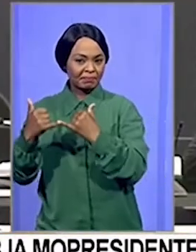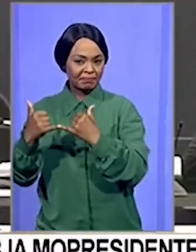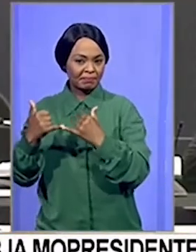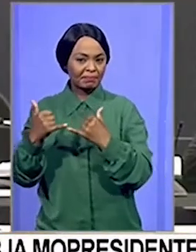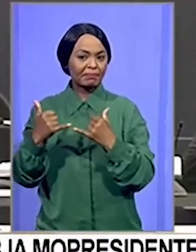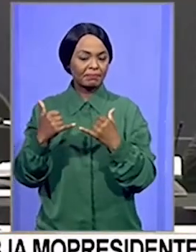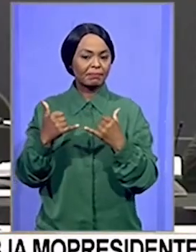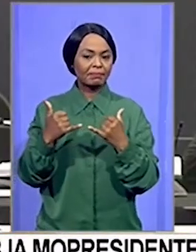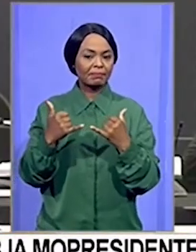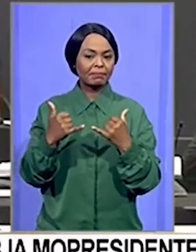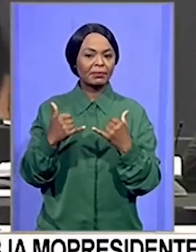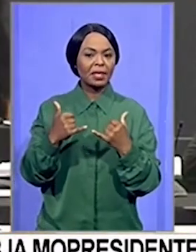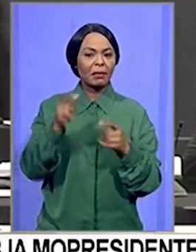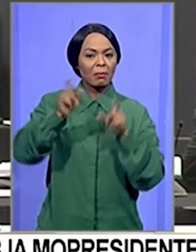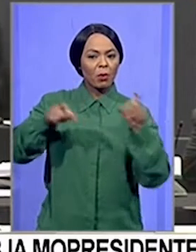Obviously, Mangwa